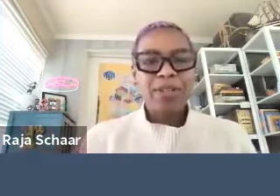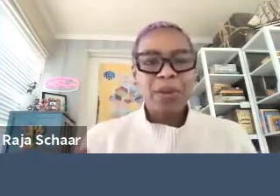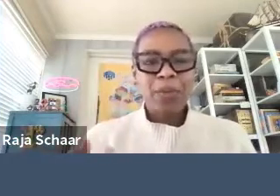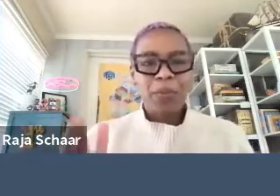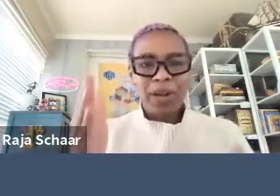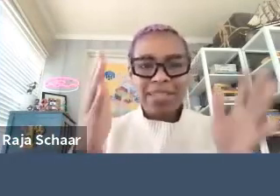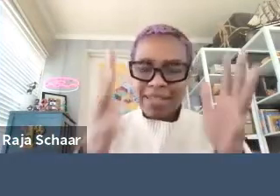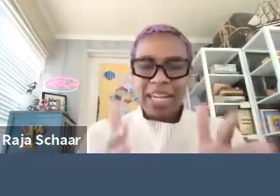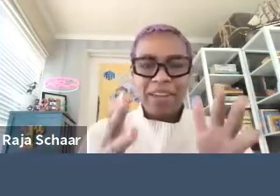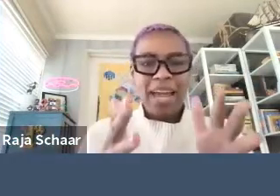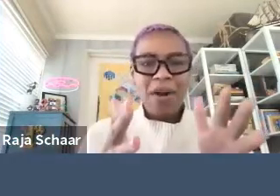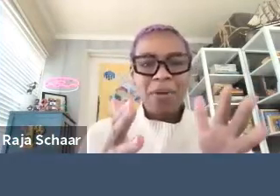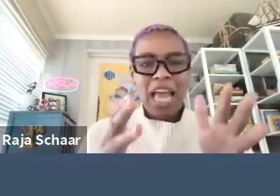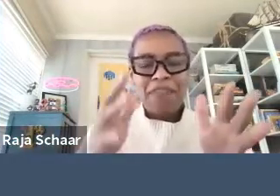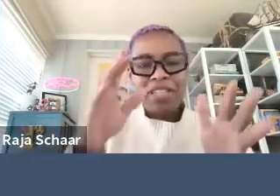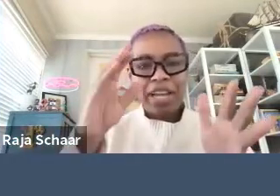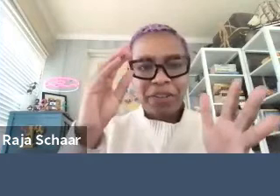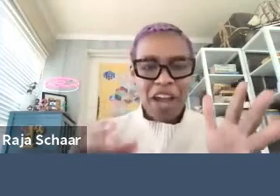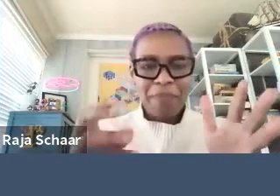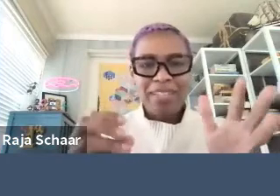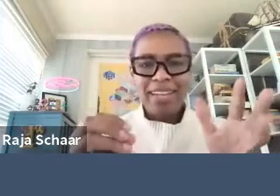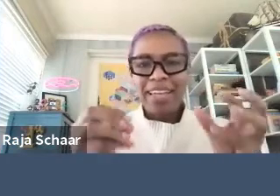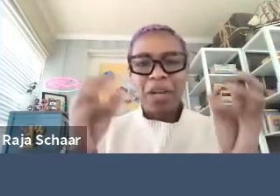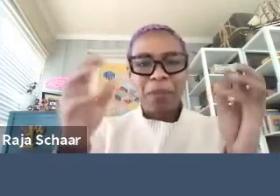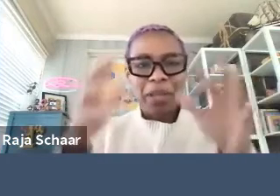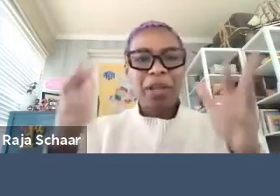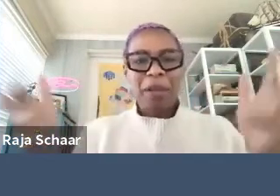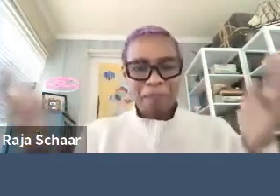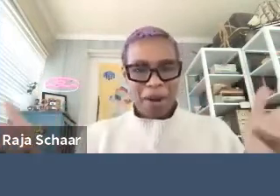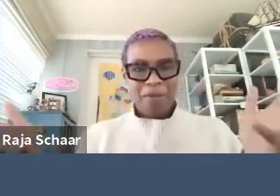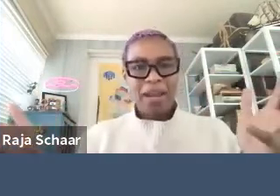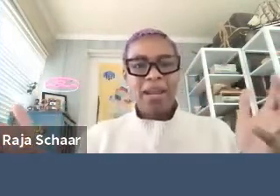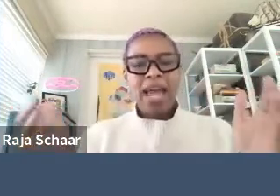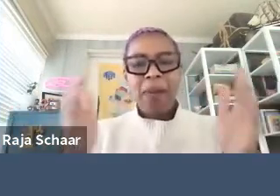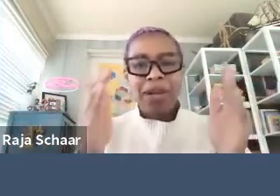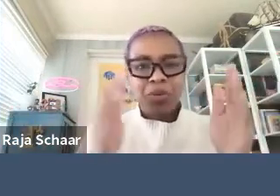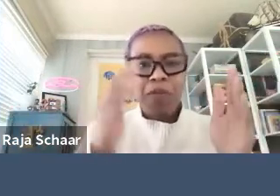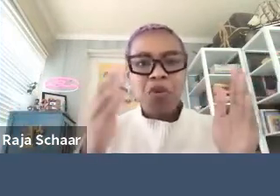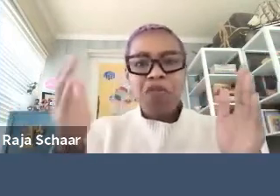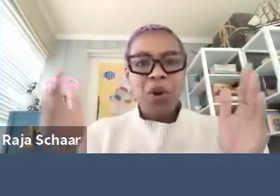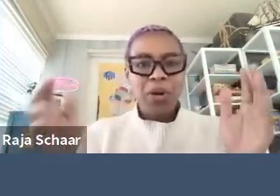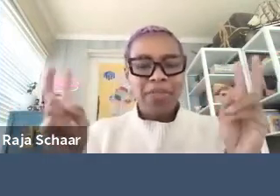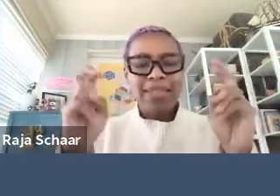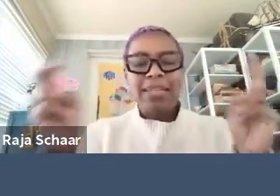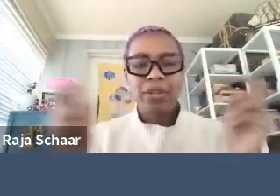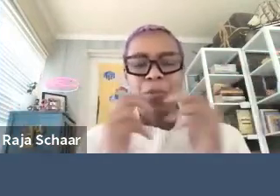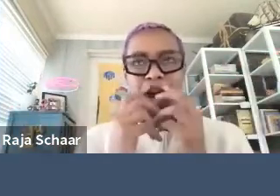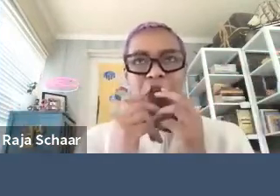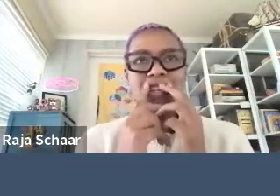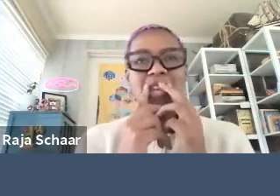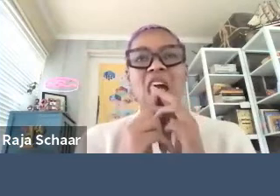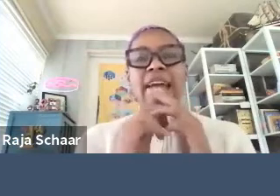things. So what is the state of it now? If I change it 5%, it'll be a little bit better, right? And we just sort of move forward, and that's